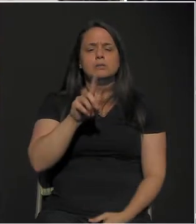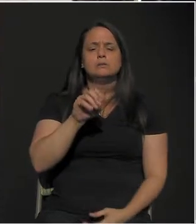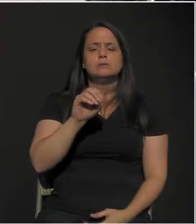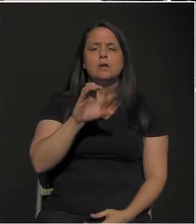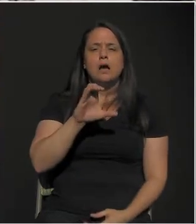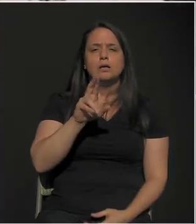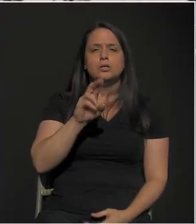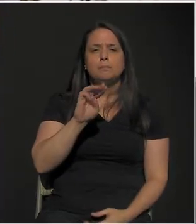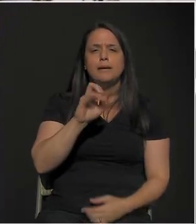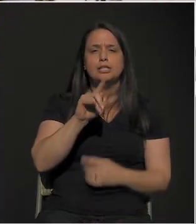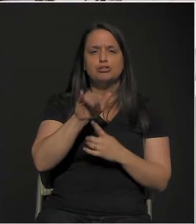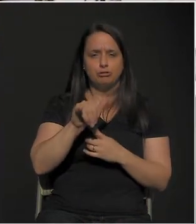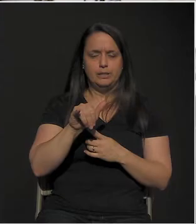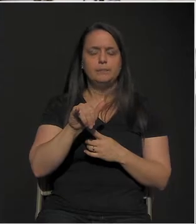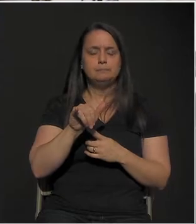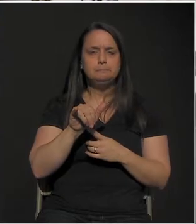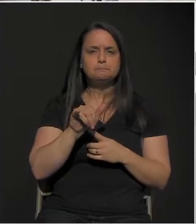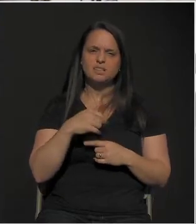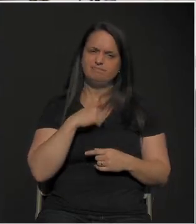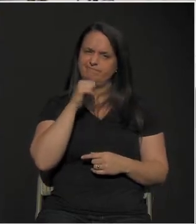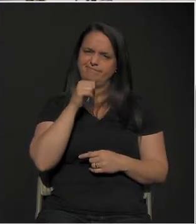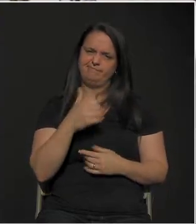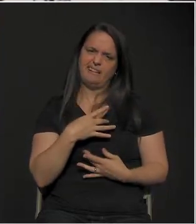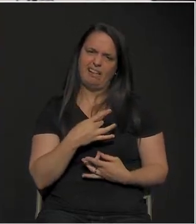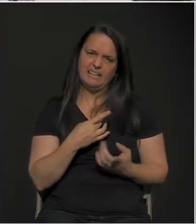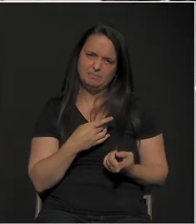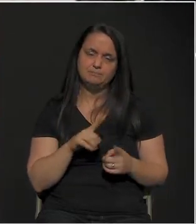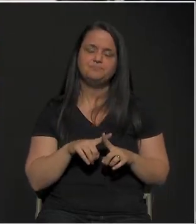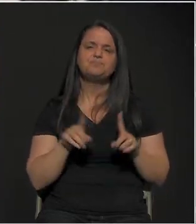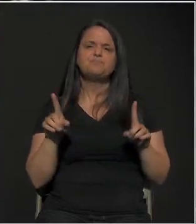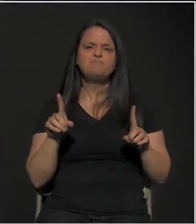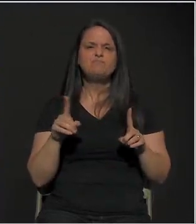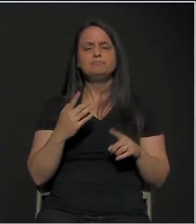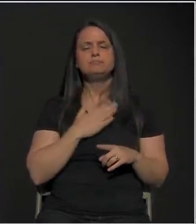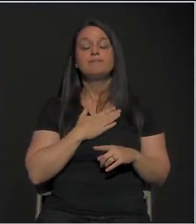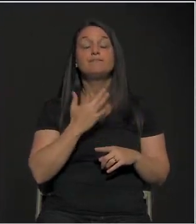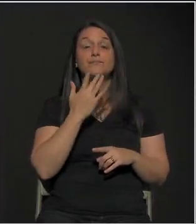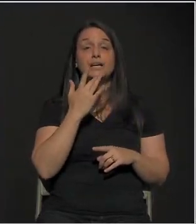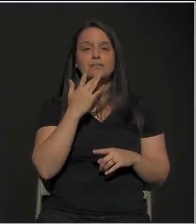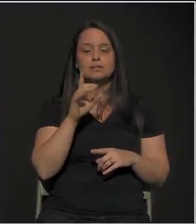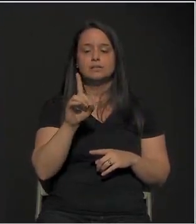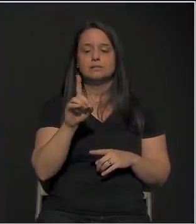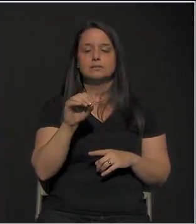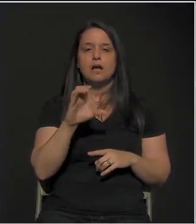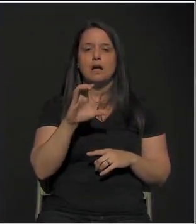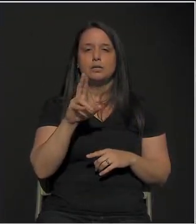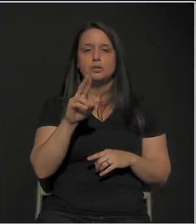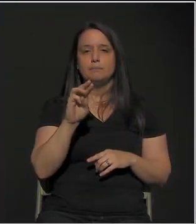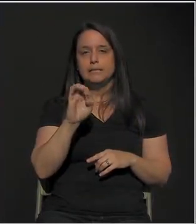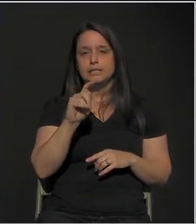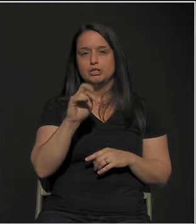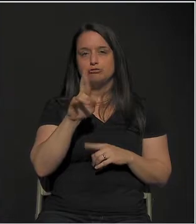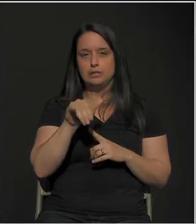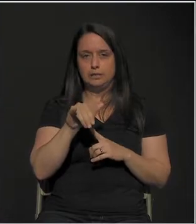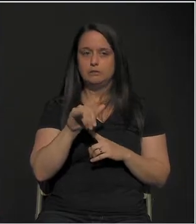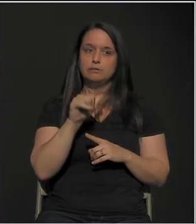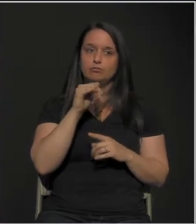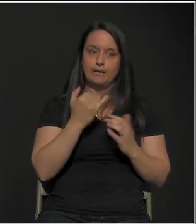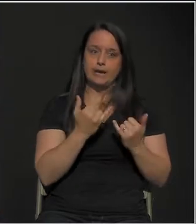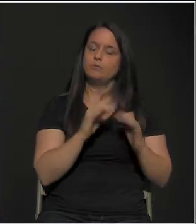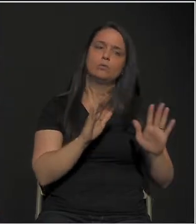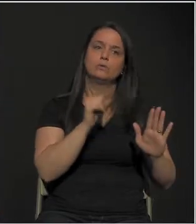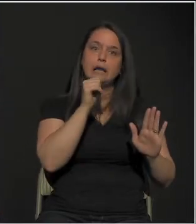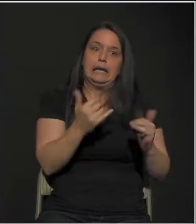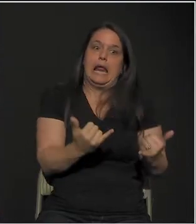favorite, and I'm not a documentary guy, one of my favorite documentaries I've ever watched is a documentary. You can go watch it right now. Well, not right now. Let me finish